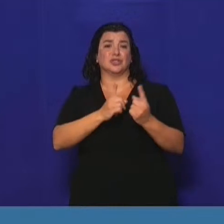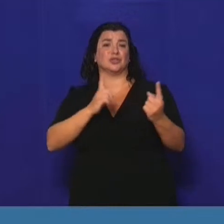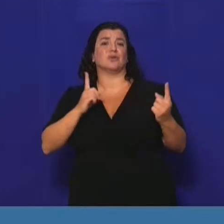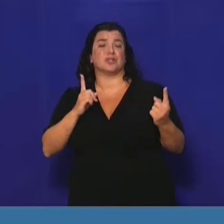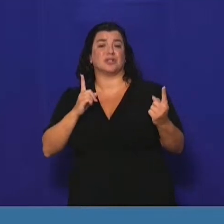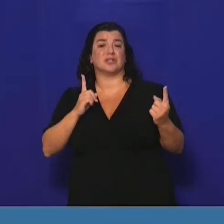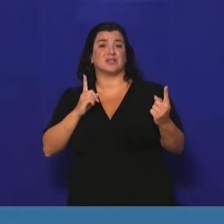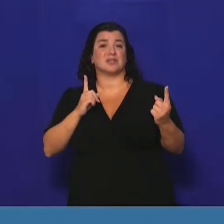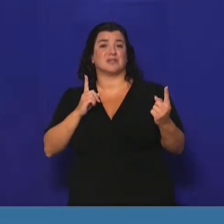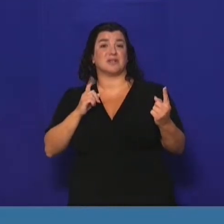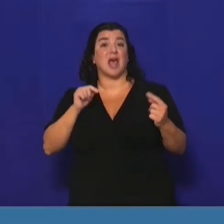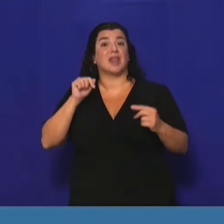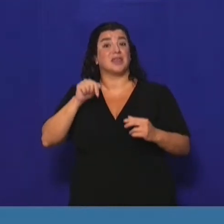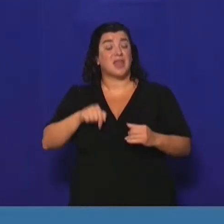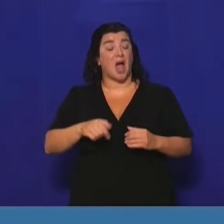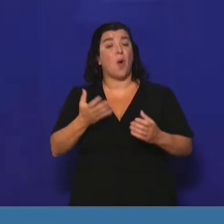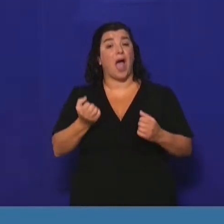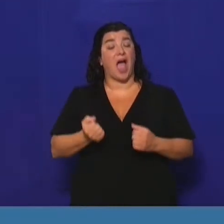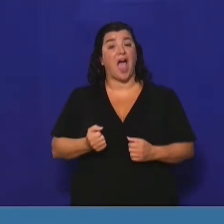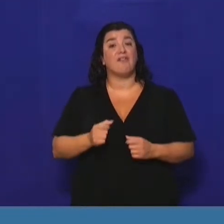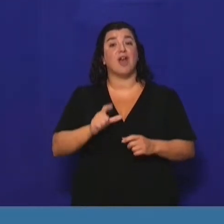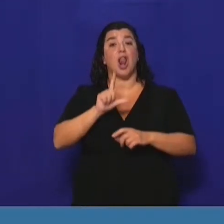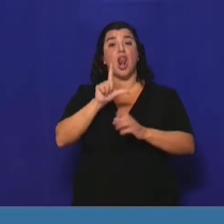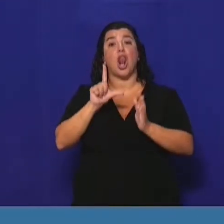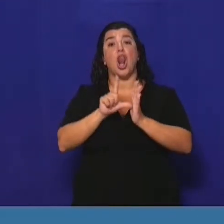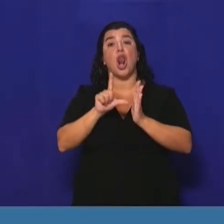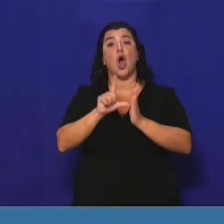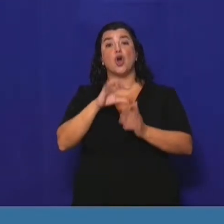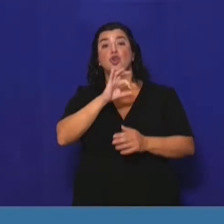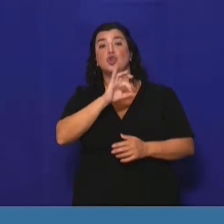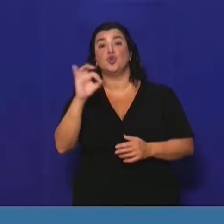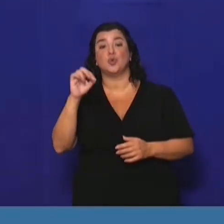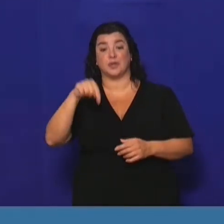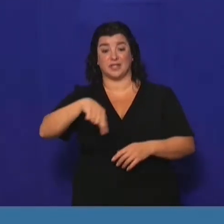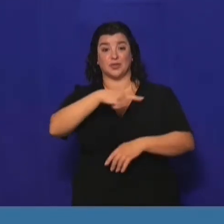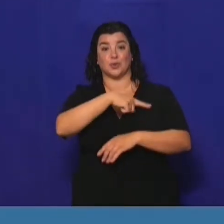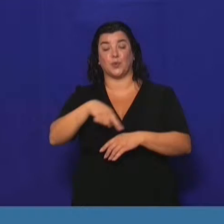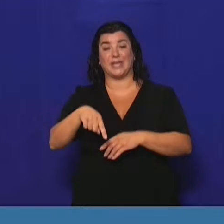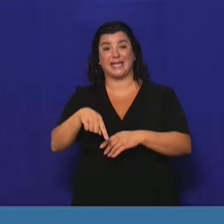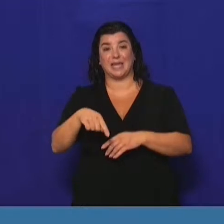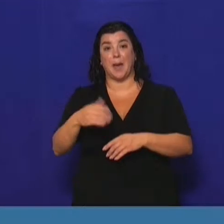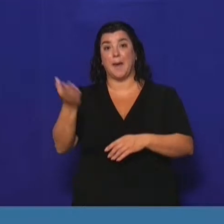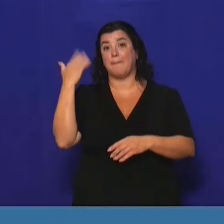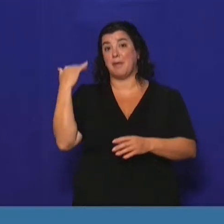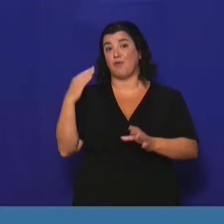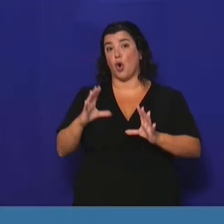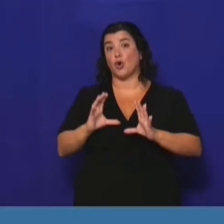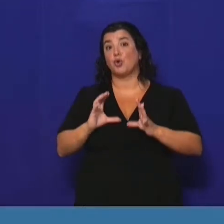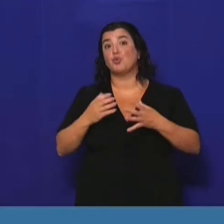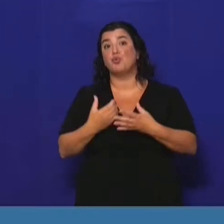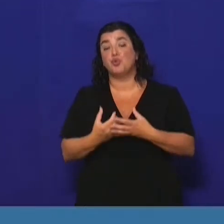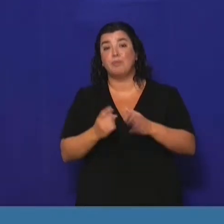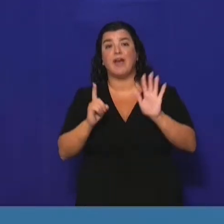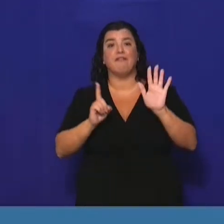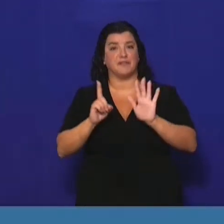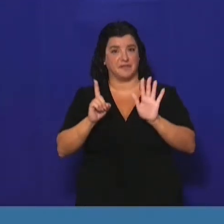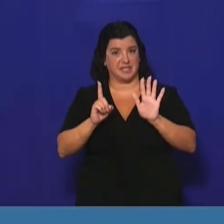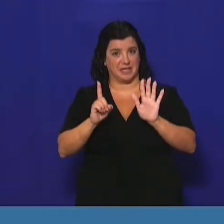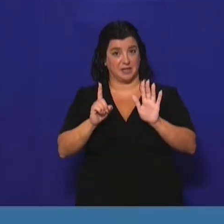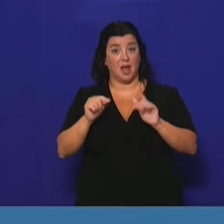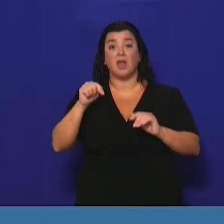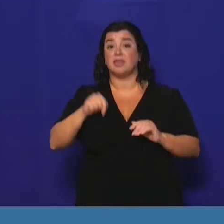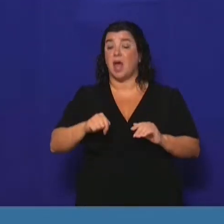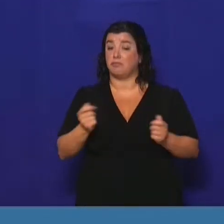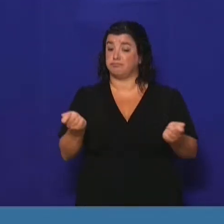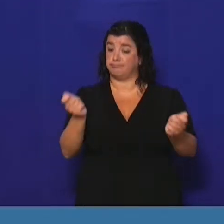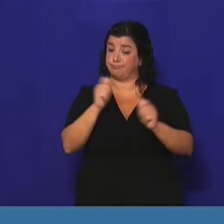a new updated legislation this week whereby the number of people who can gather outside in groups is limited now